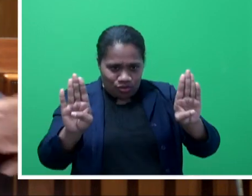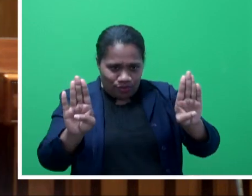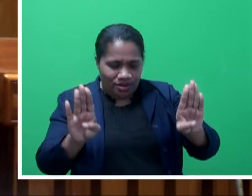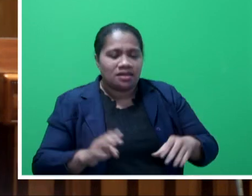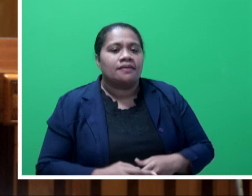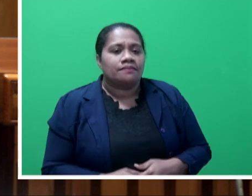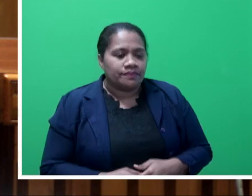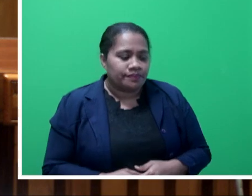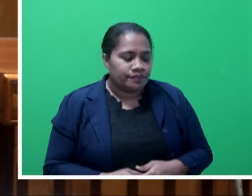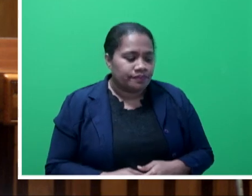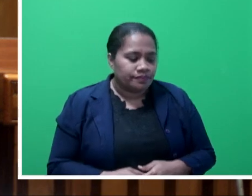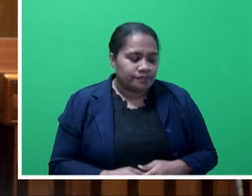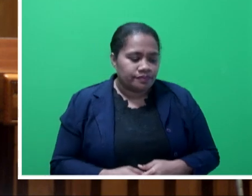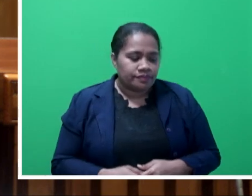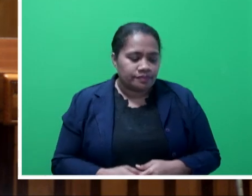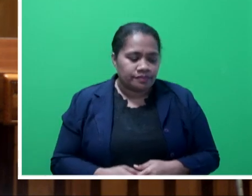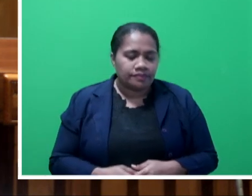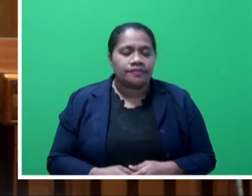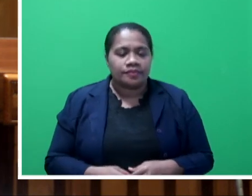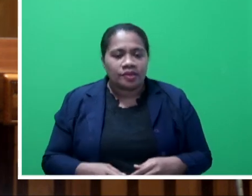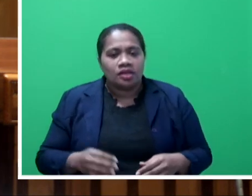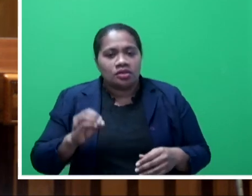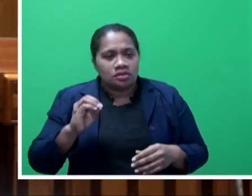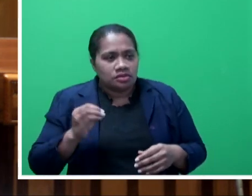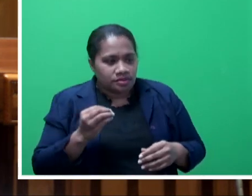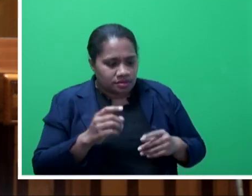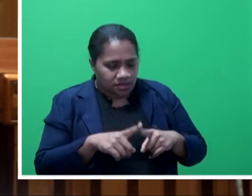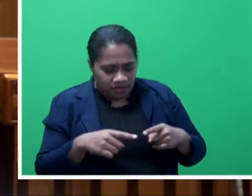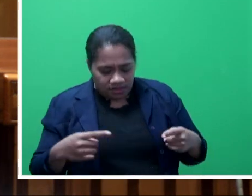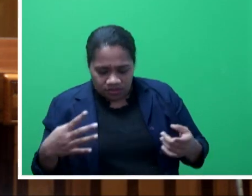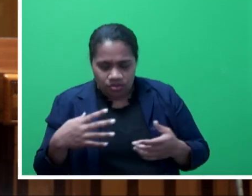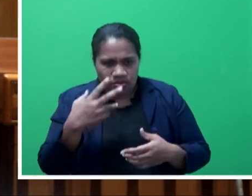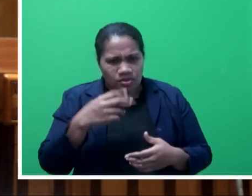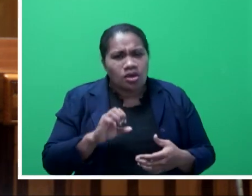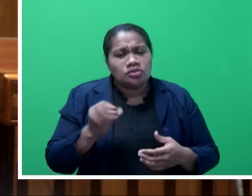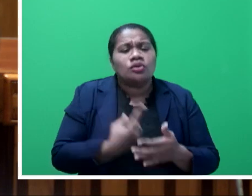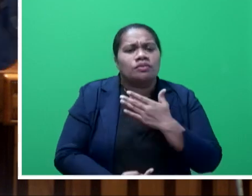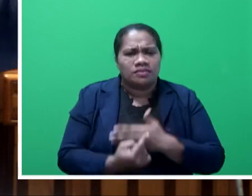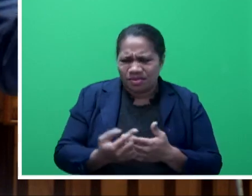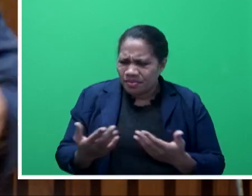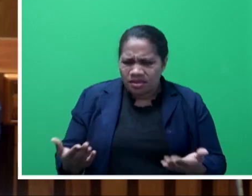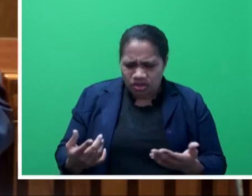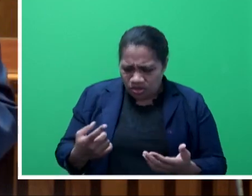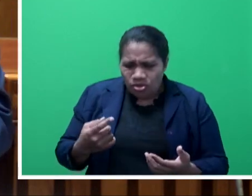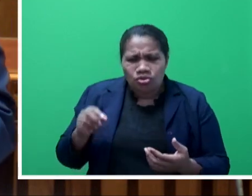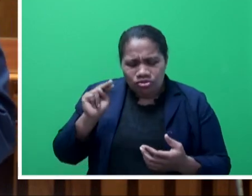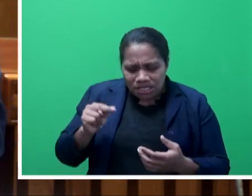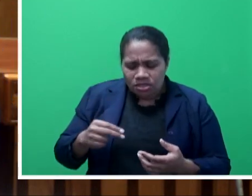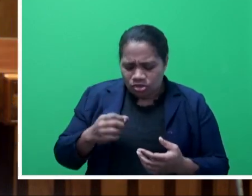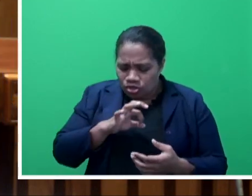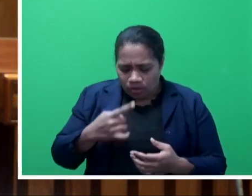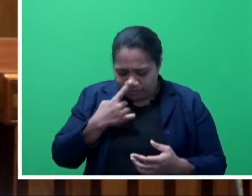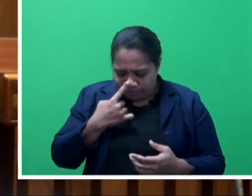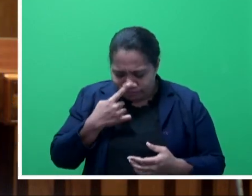be scrambling around and saying, oh, things are better now, let's get it all. We've got to look beyond our noses. You have to look into the future.